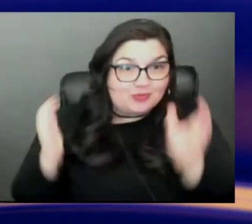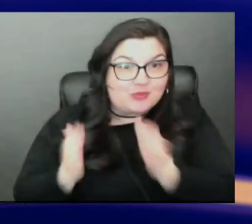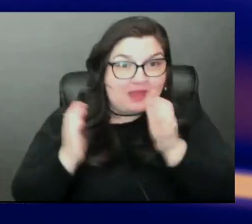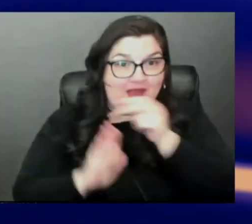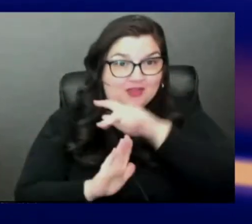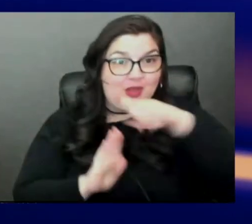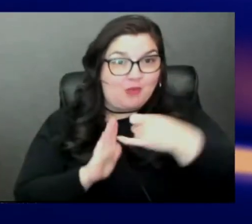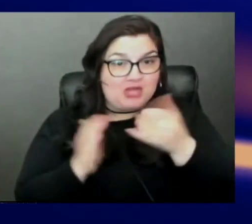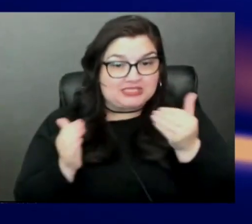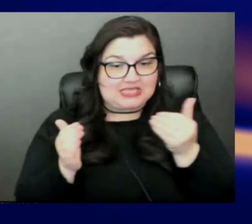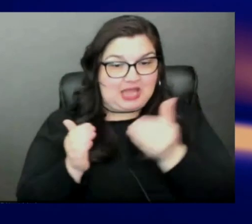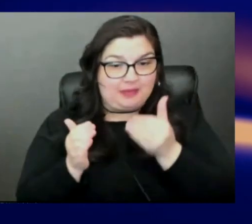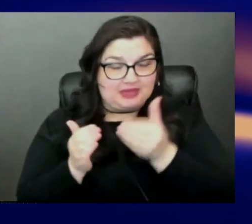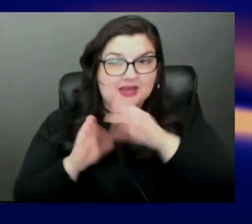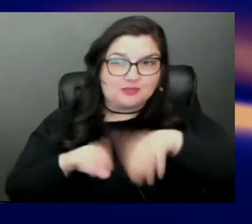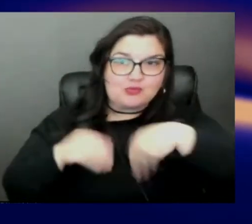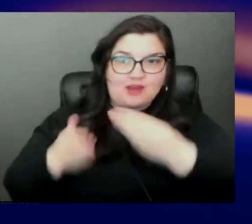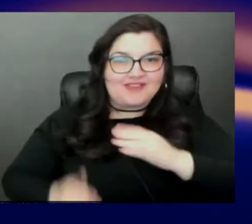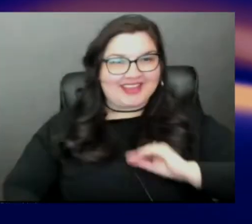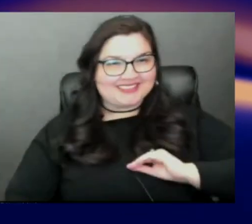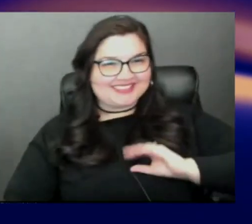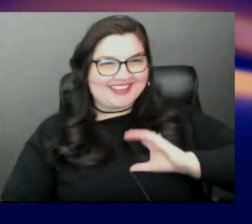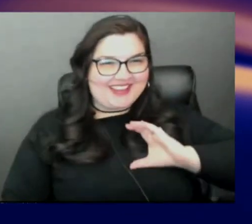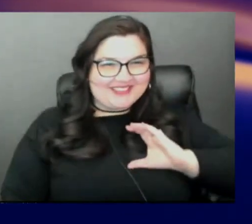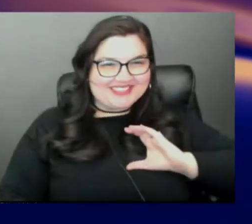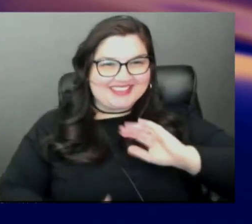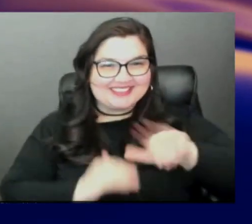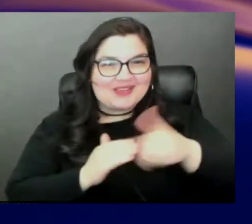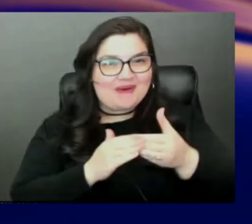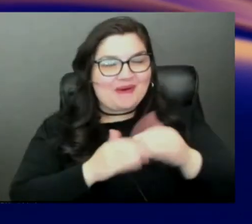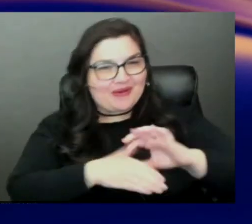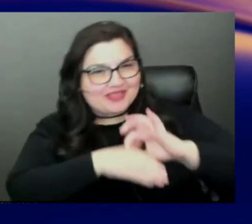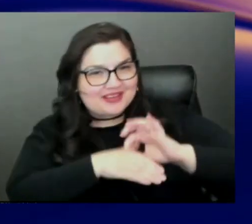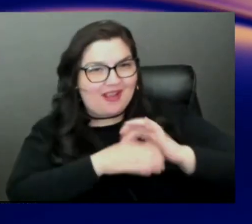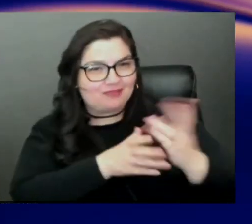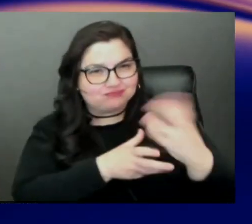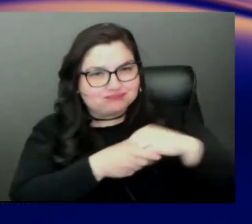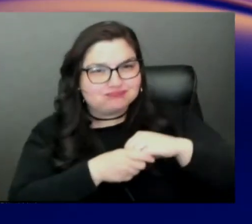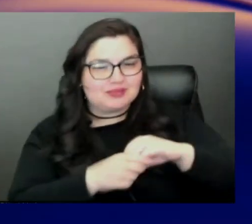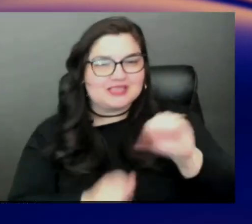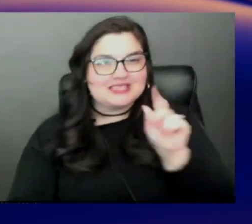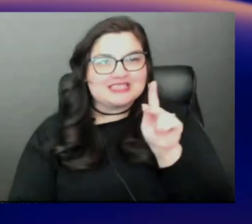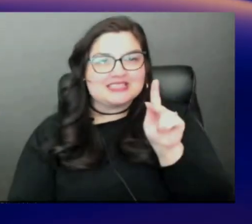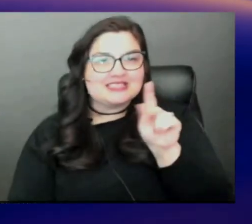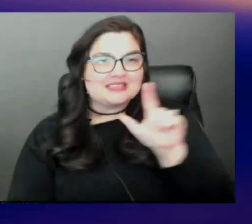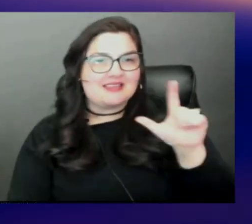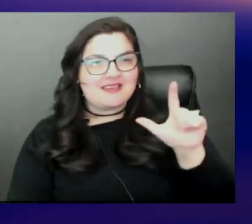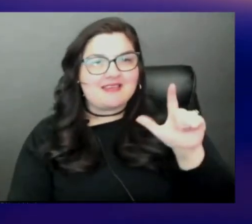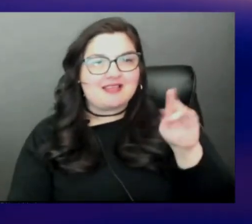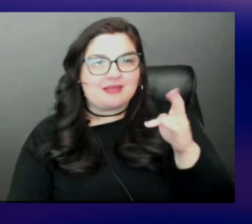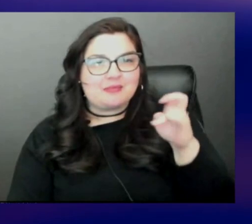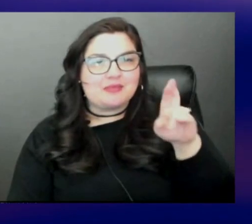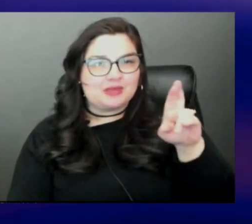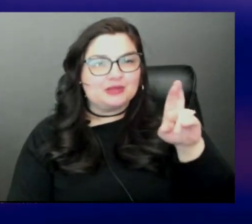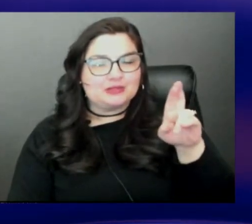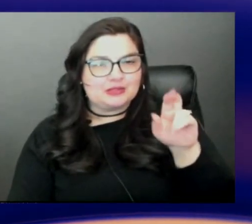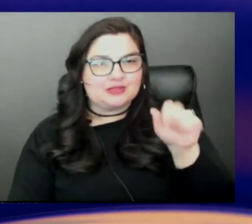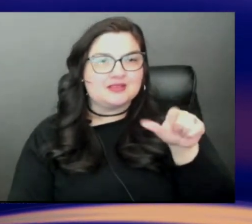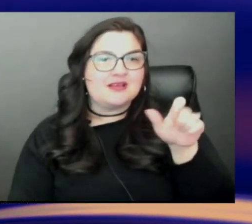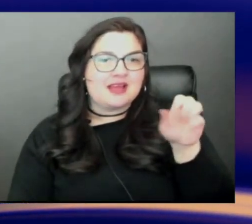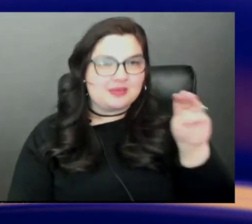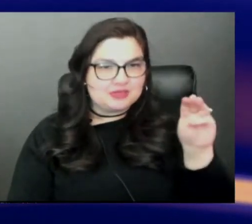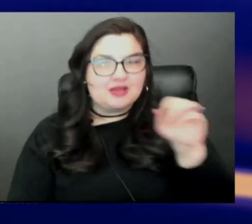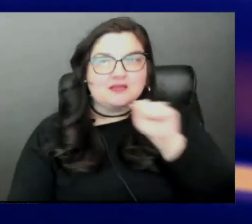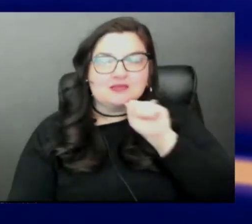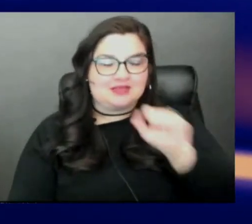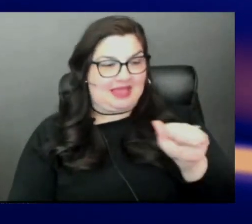Just give them the confidence. All of the content that's put into skillbuilder.aws is up to date, curated by our subject matter experts. So you're